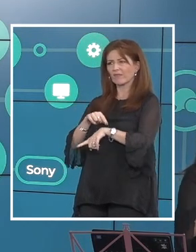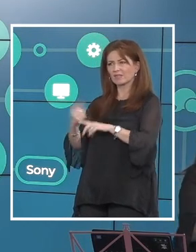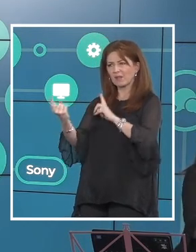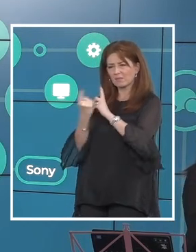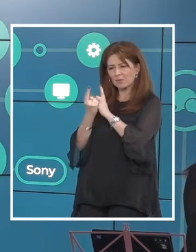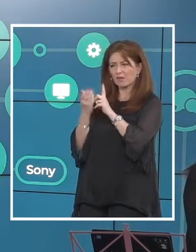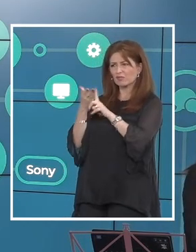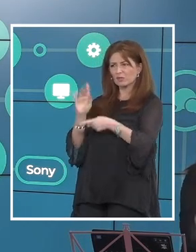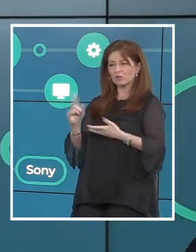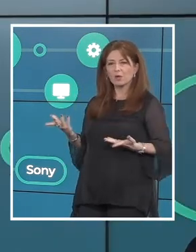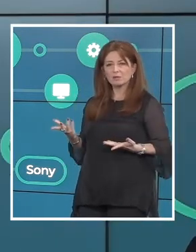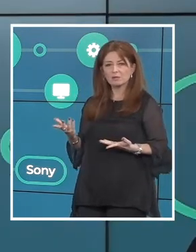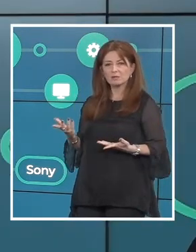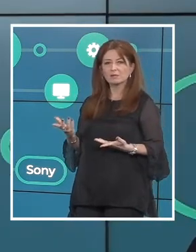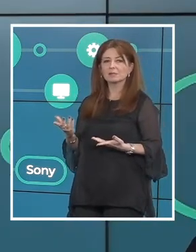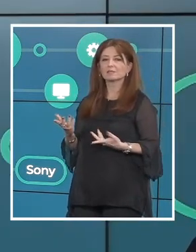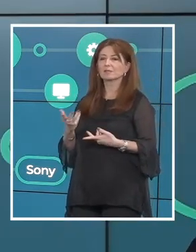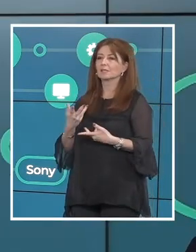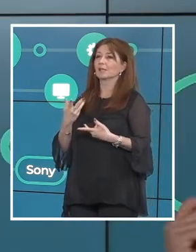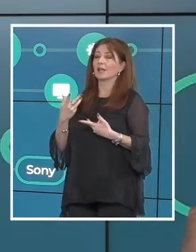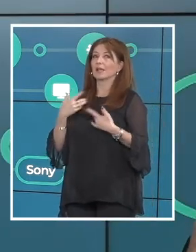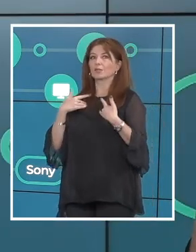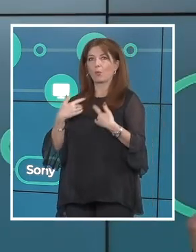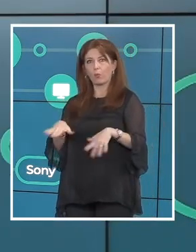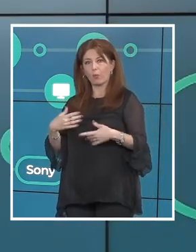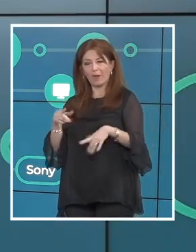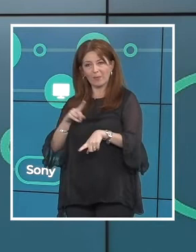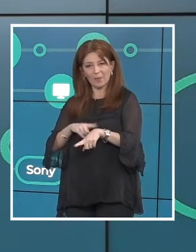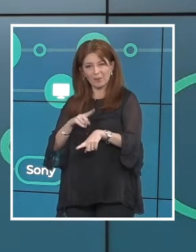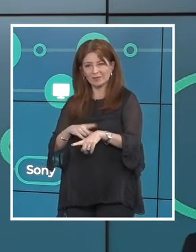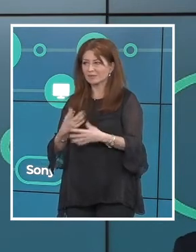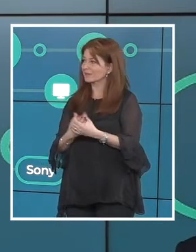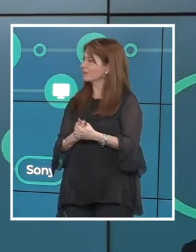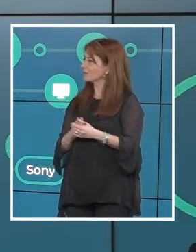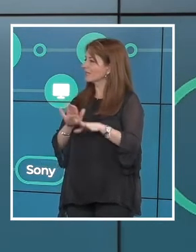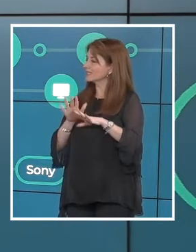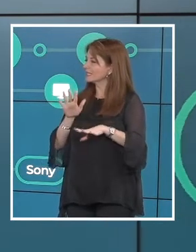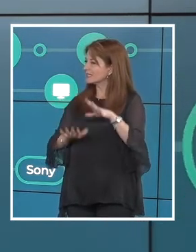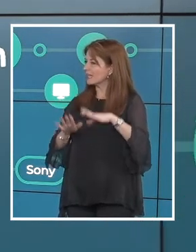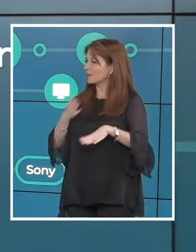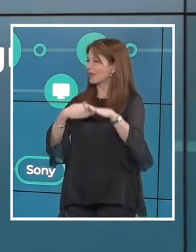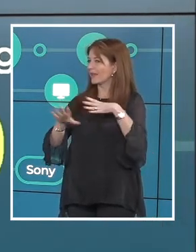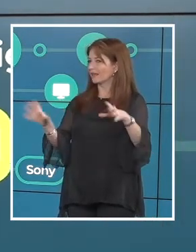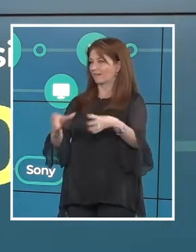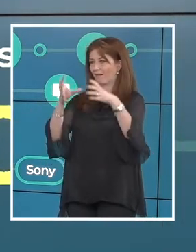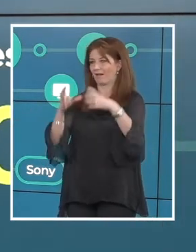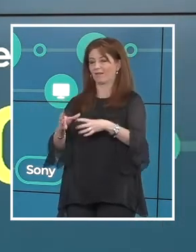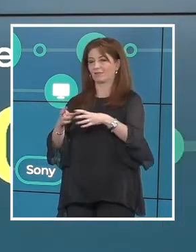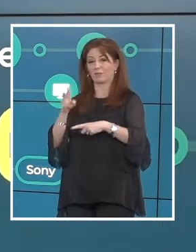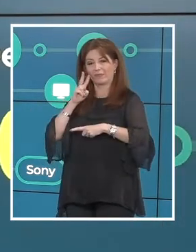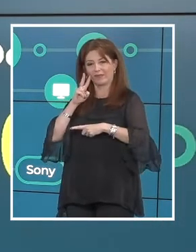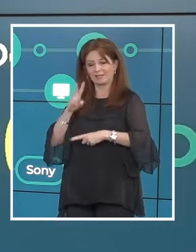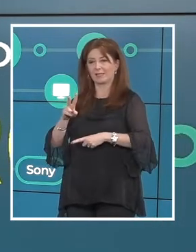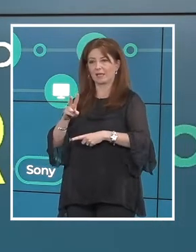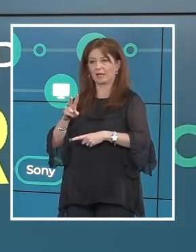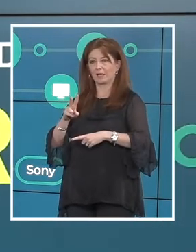they do? It's really those aha moments, similar to the ones that my students with disabilities had in the classroom. You see them